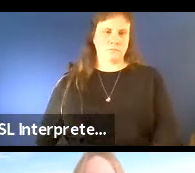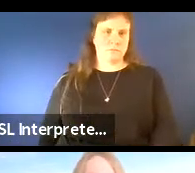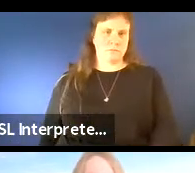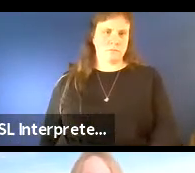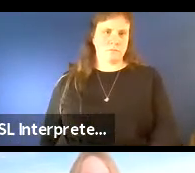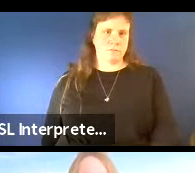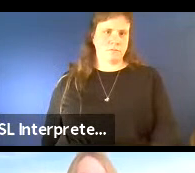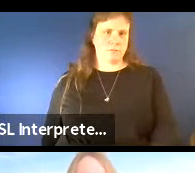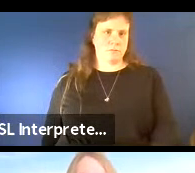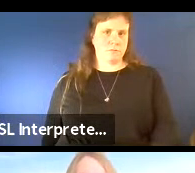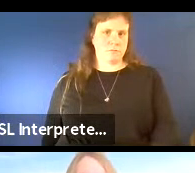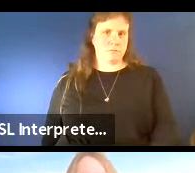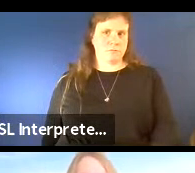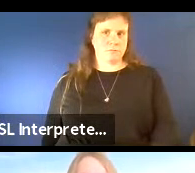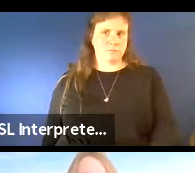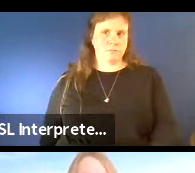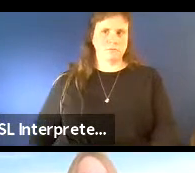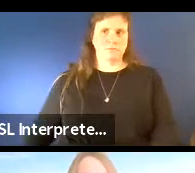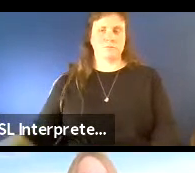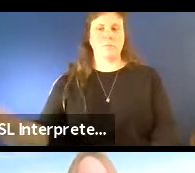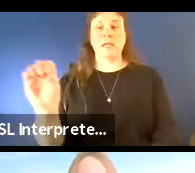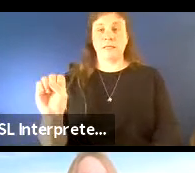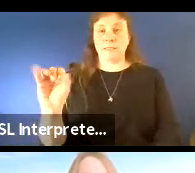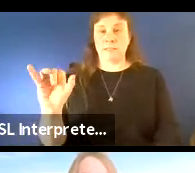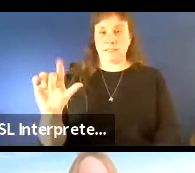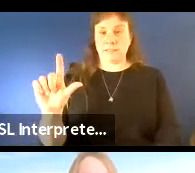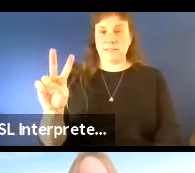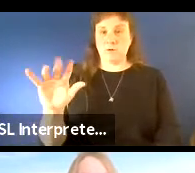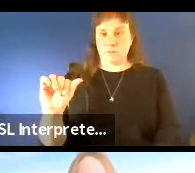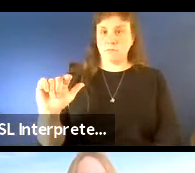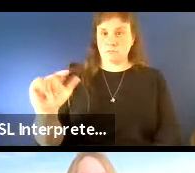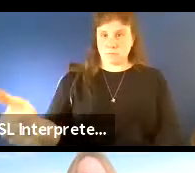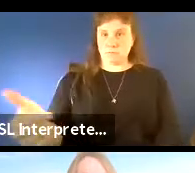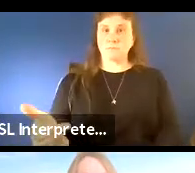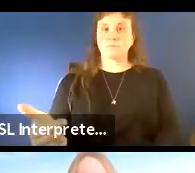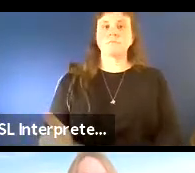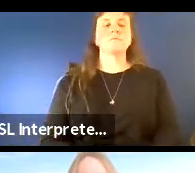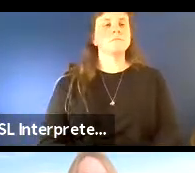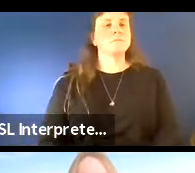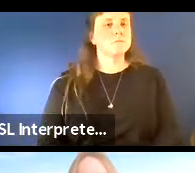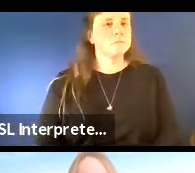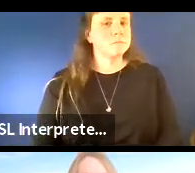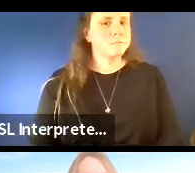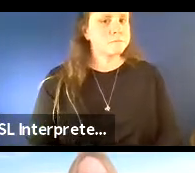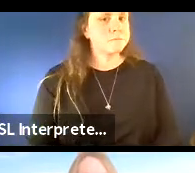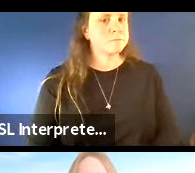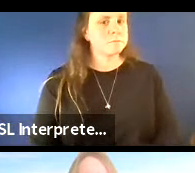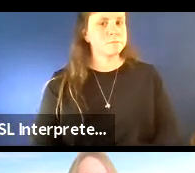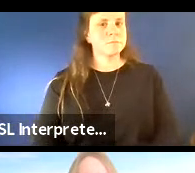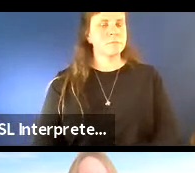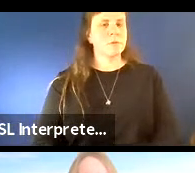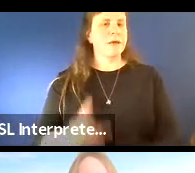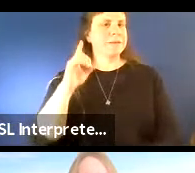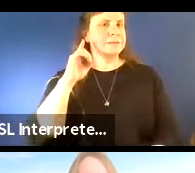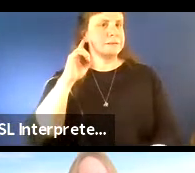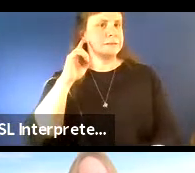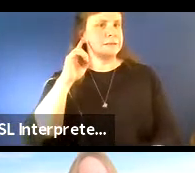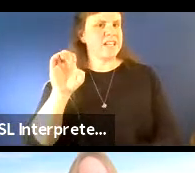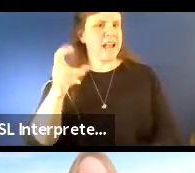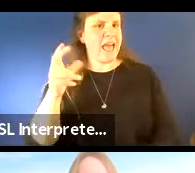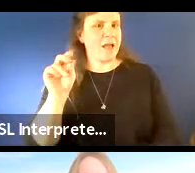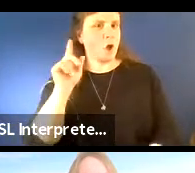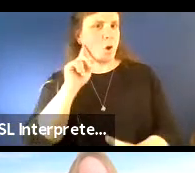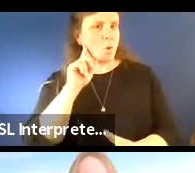Okay, Sylvia, let's start with you, and please introduce yourself. Hi, I'm Sylvia Healy with Disability